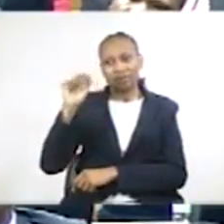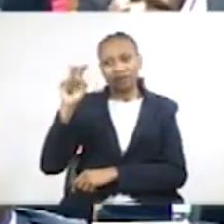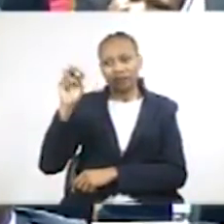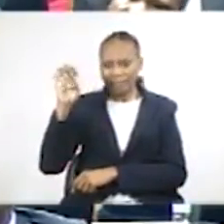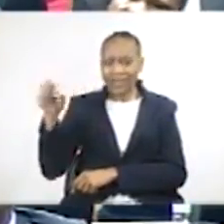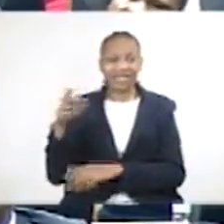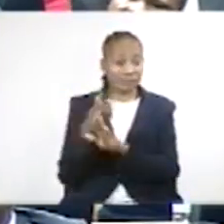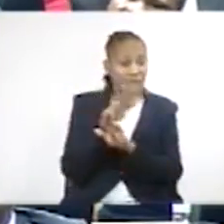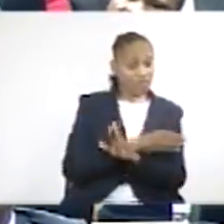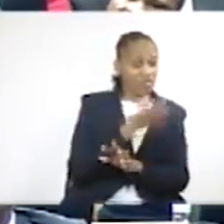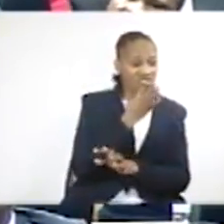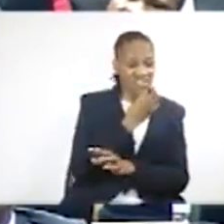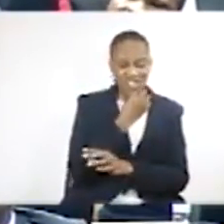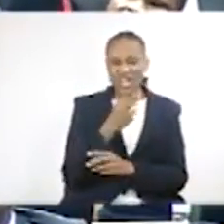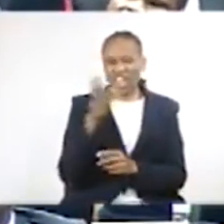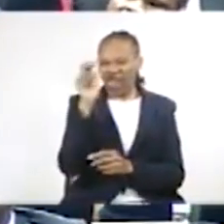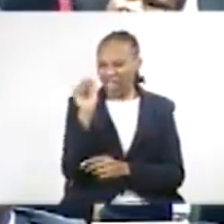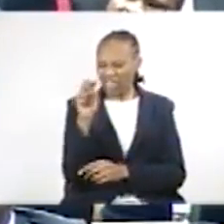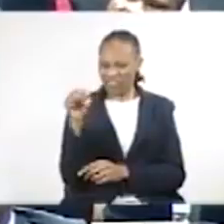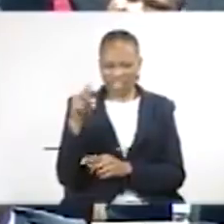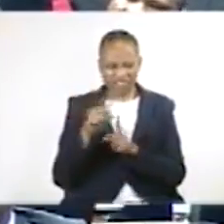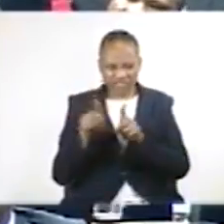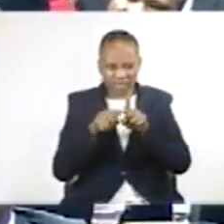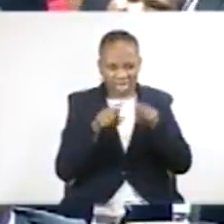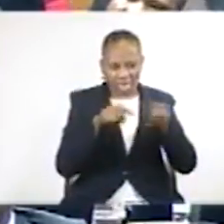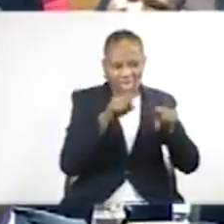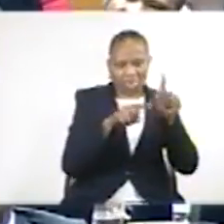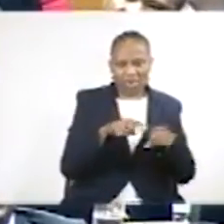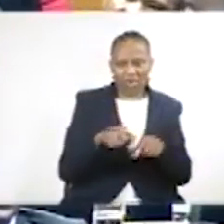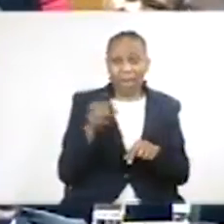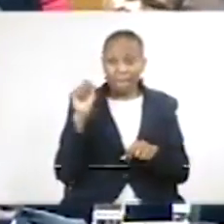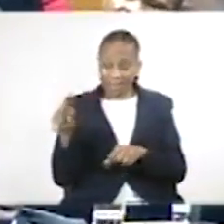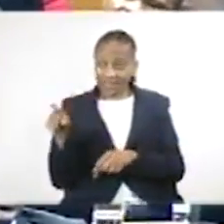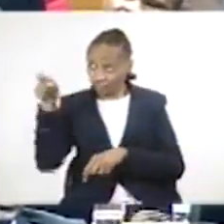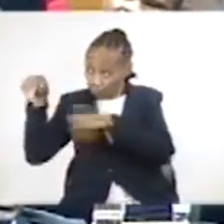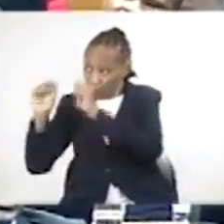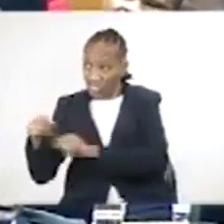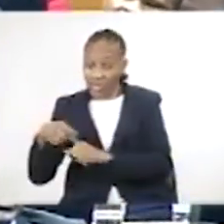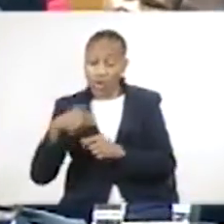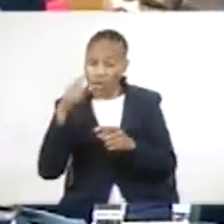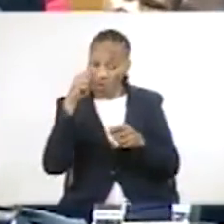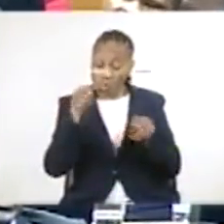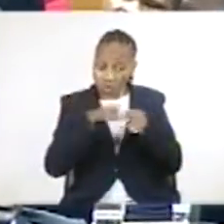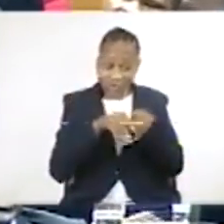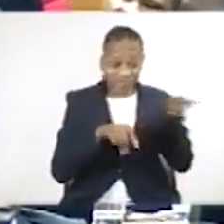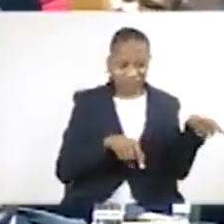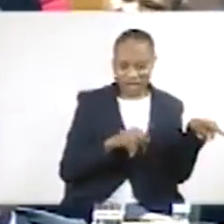Order, Chair. Point of order, Chair. The chairperson is out of order.